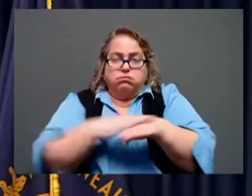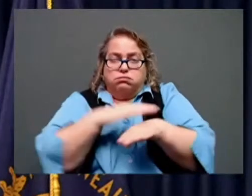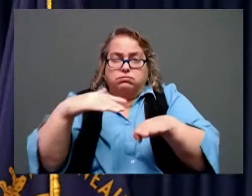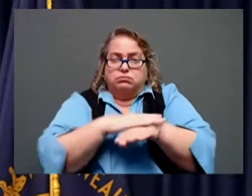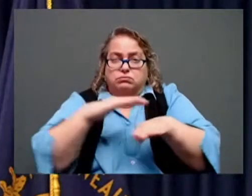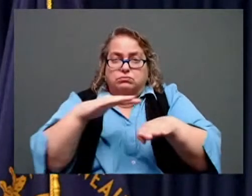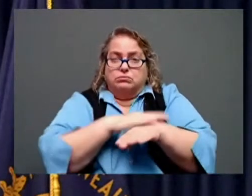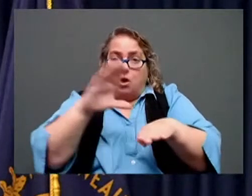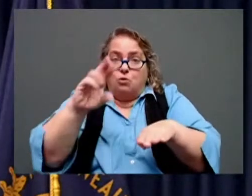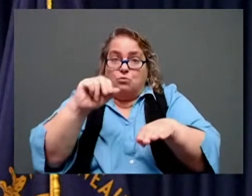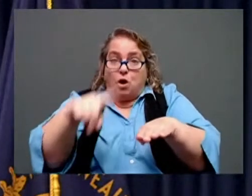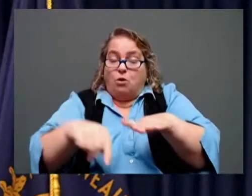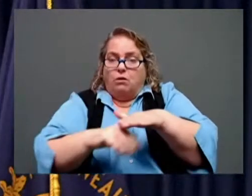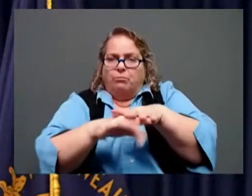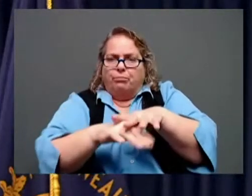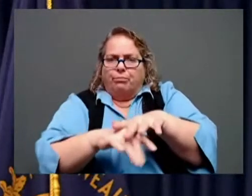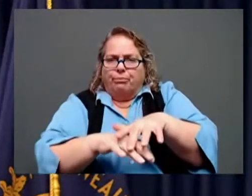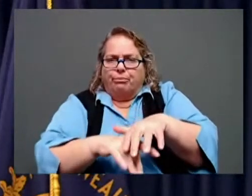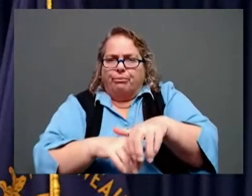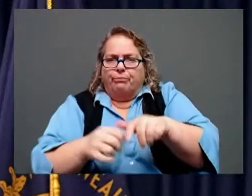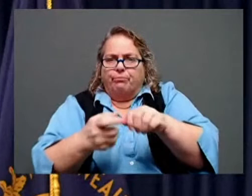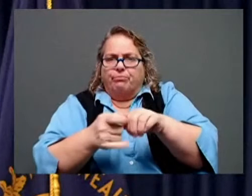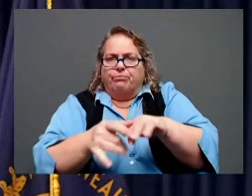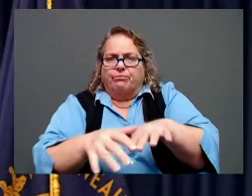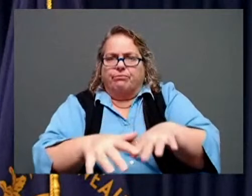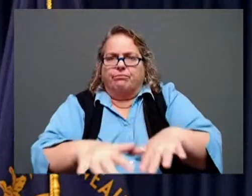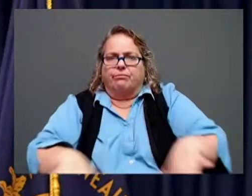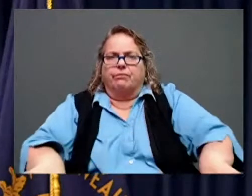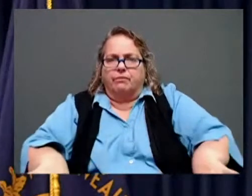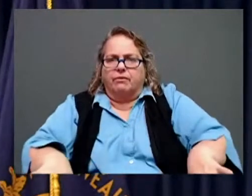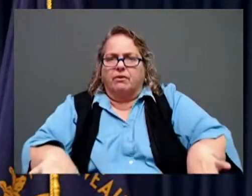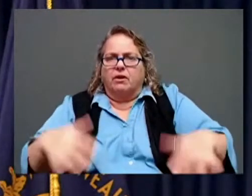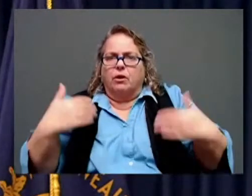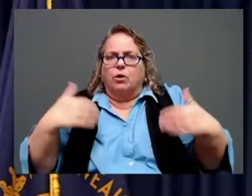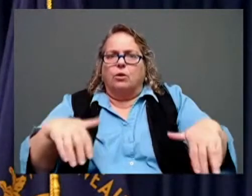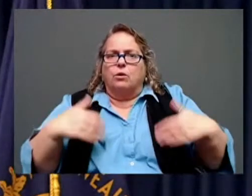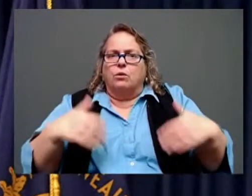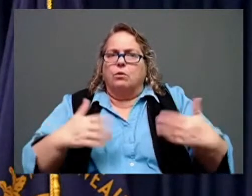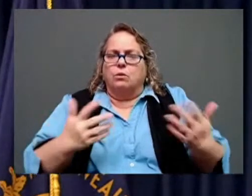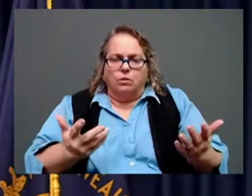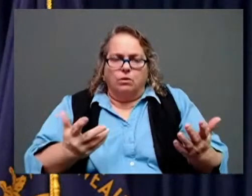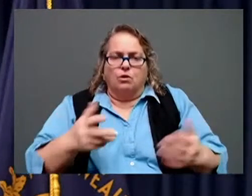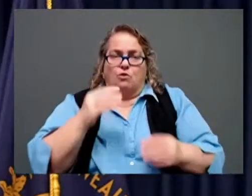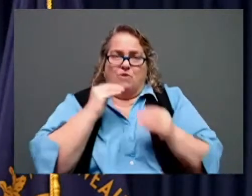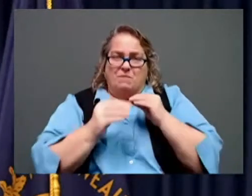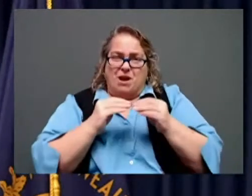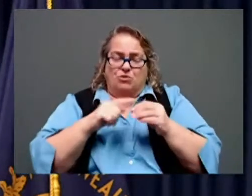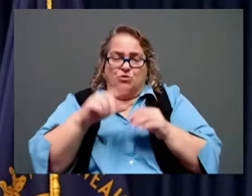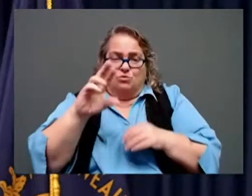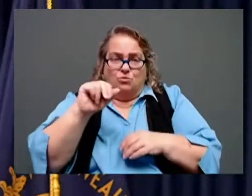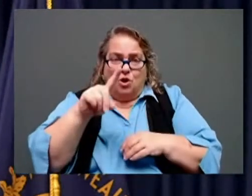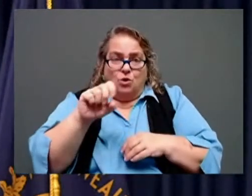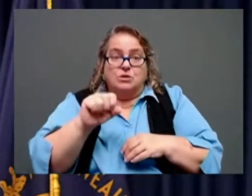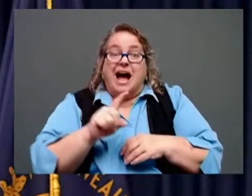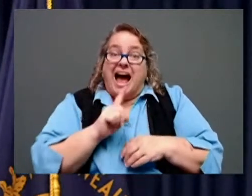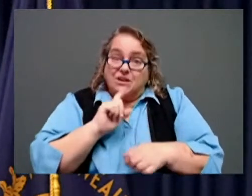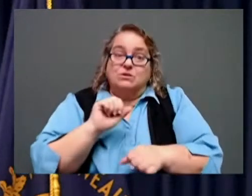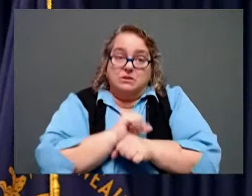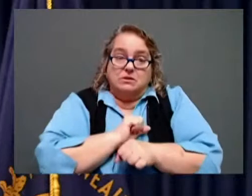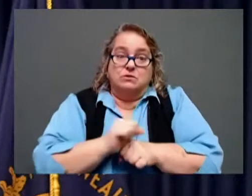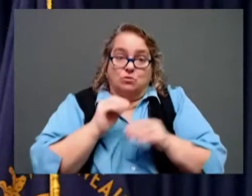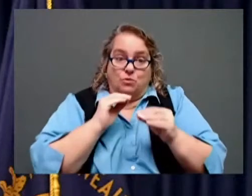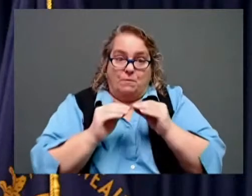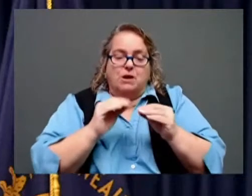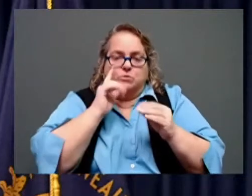Jackson Highway District, that's Breathitt, McGoffin, Owsley, Perry, and Wolf counties, repairs to roadways, actual repairs, are going to begin